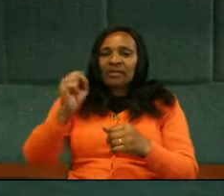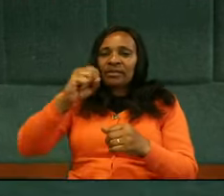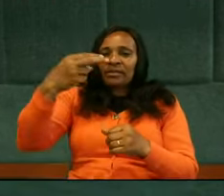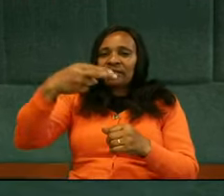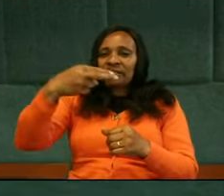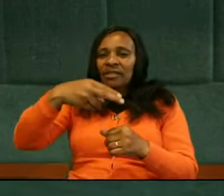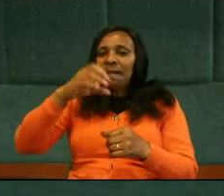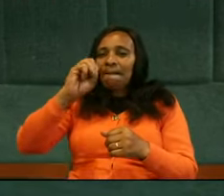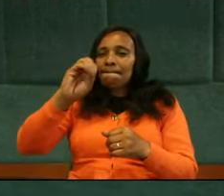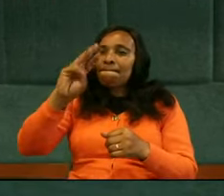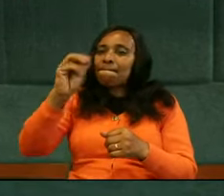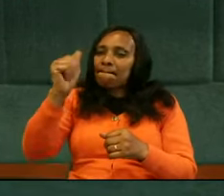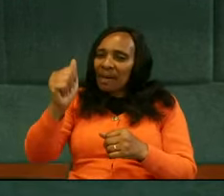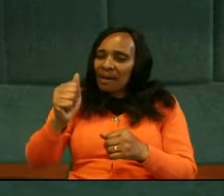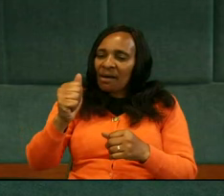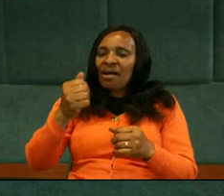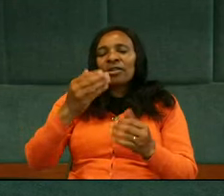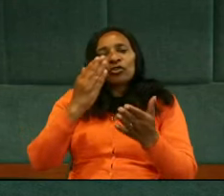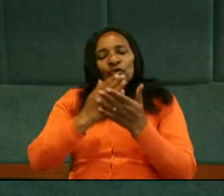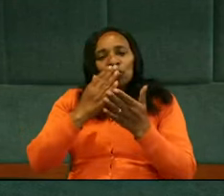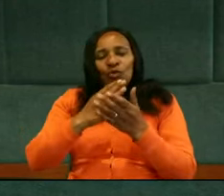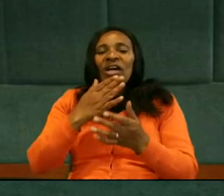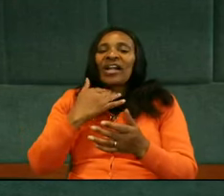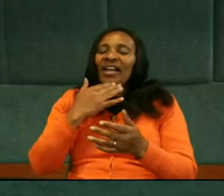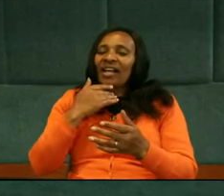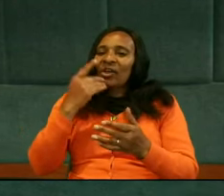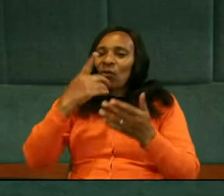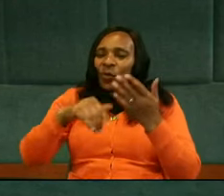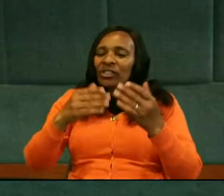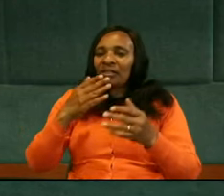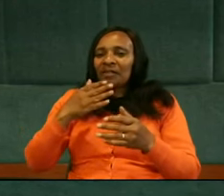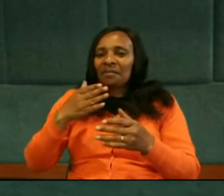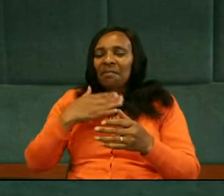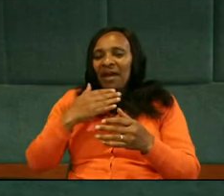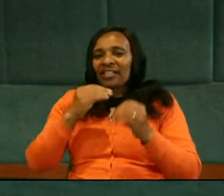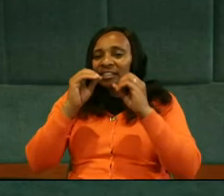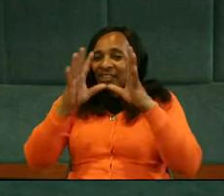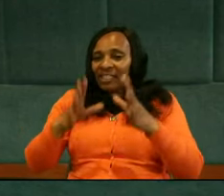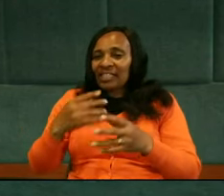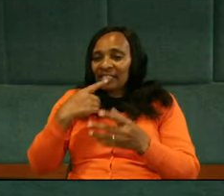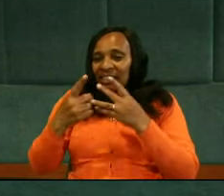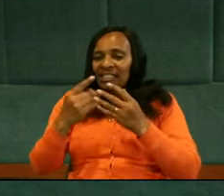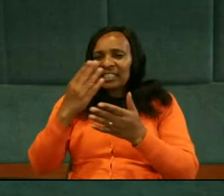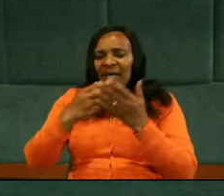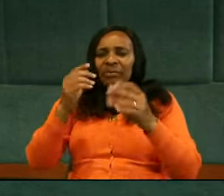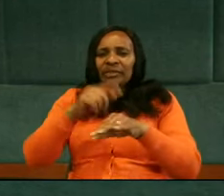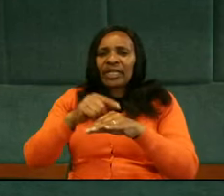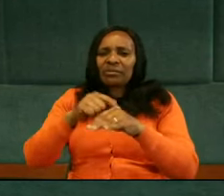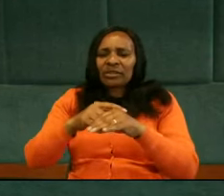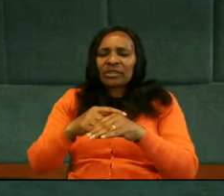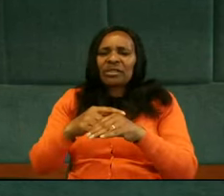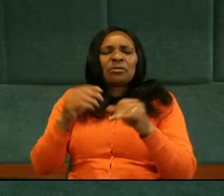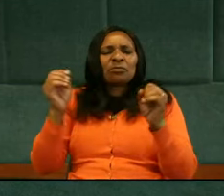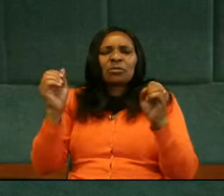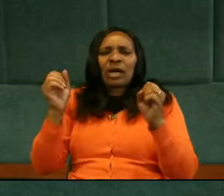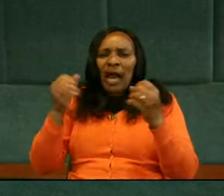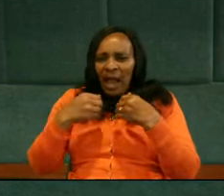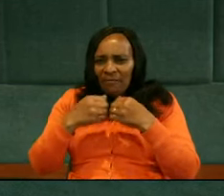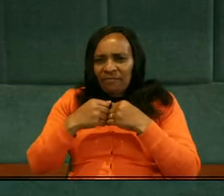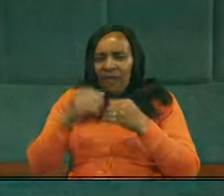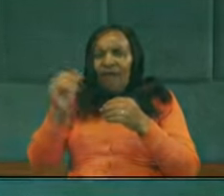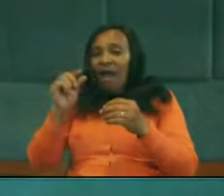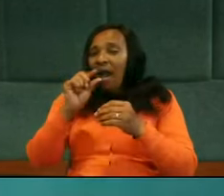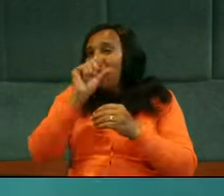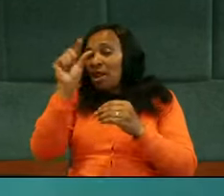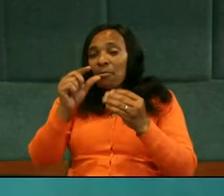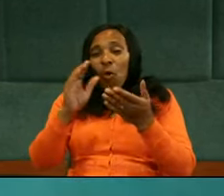you very much. I actually really liked what my fellow teacher said, that sometimes we can't have a rainbow without the